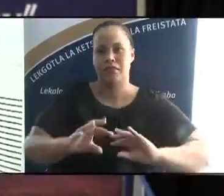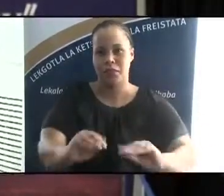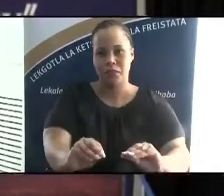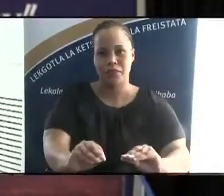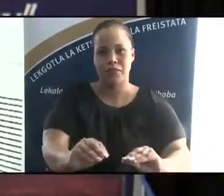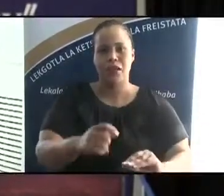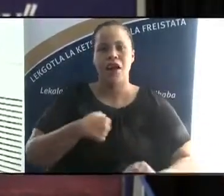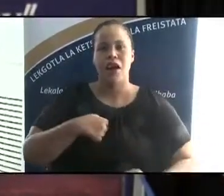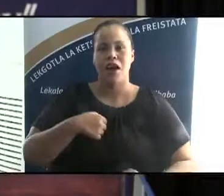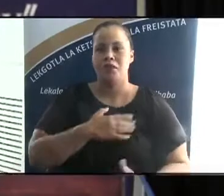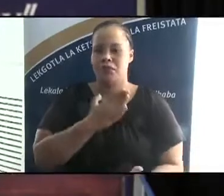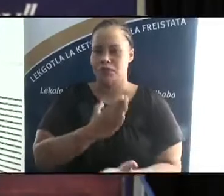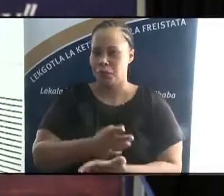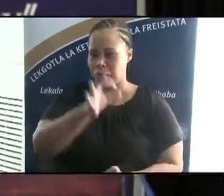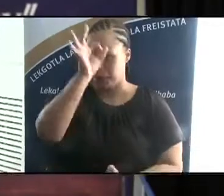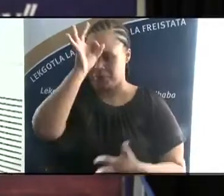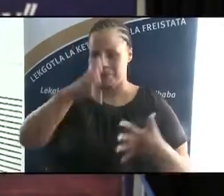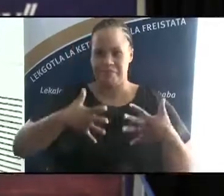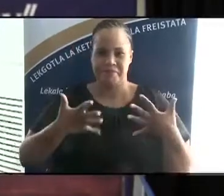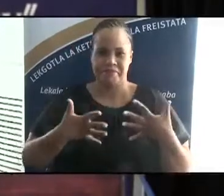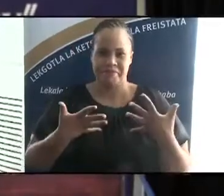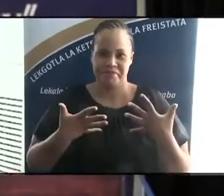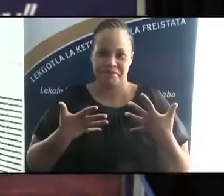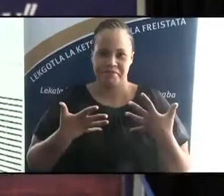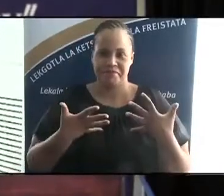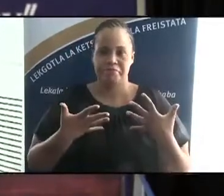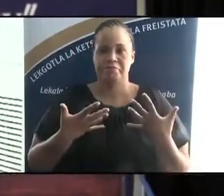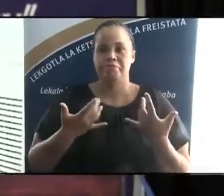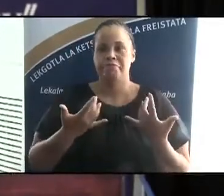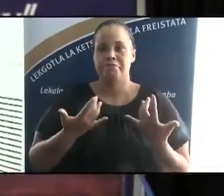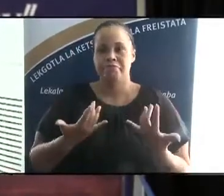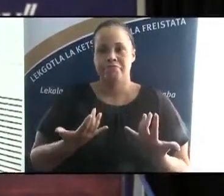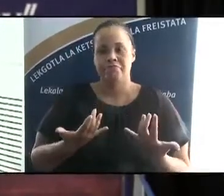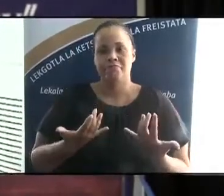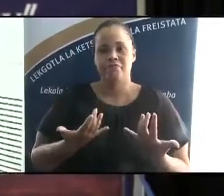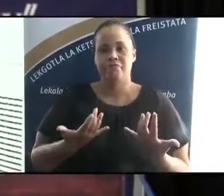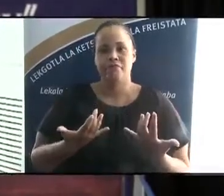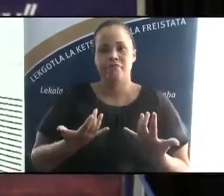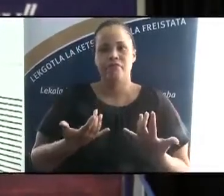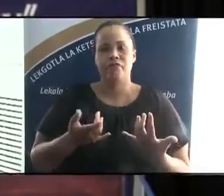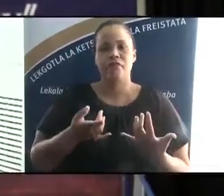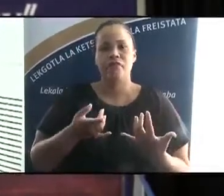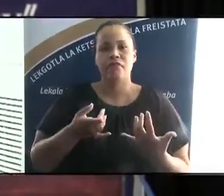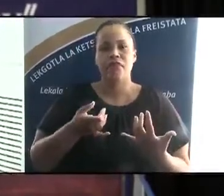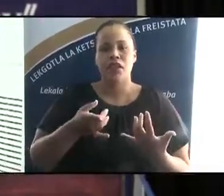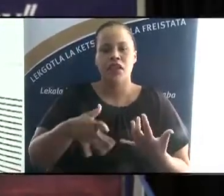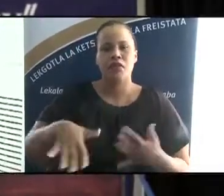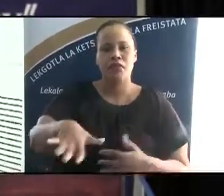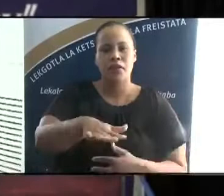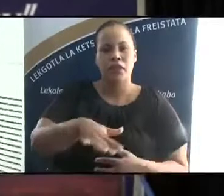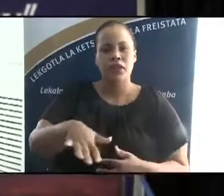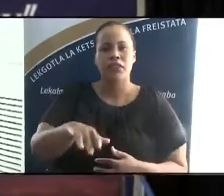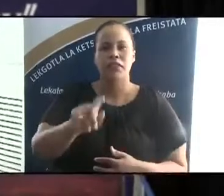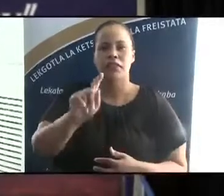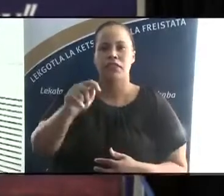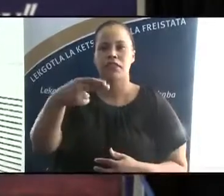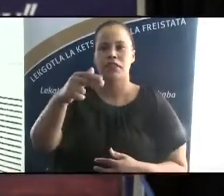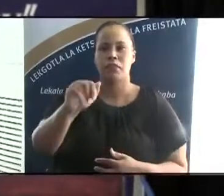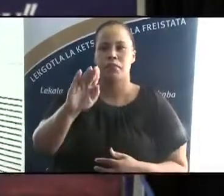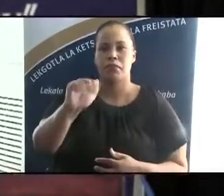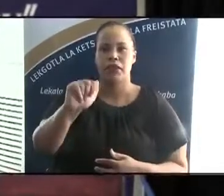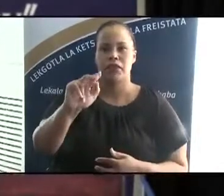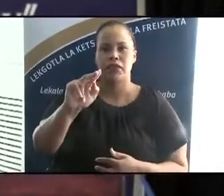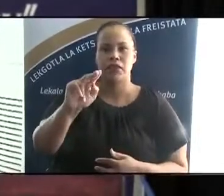sure SAPS is very happy about that, and specifically in particular areas of Tabanchu, Botsabelo, and Lady